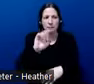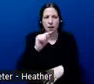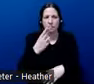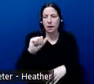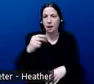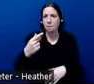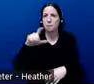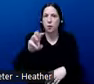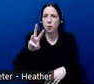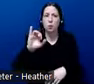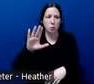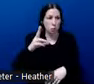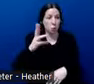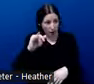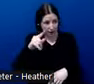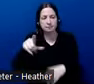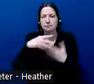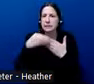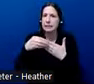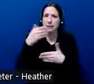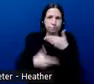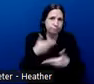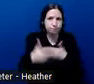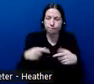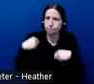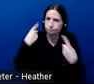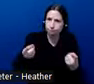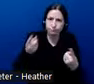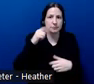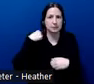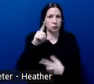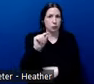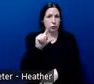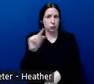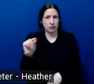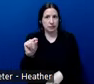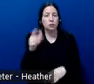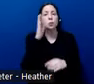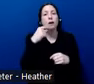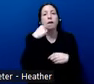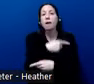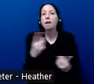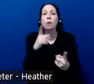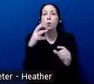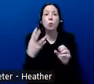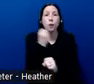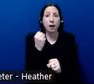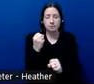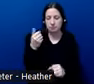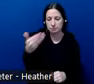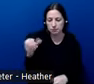and community groups since 2020. This year's award winners will be announced on October